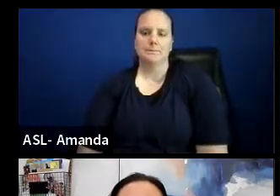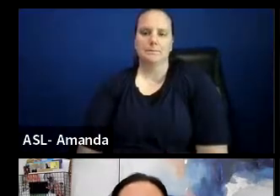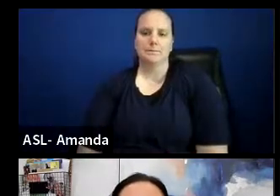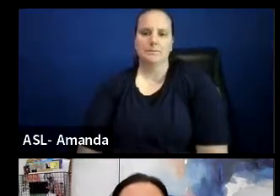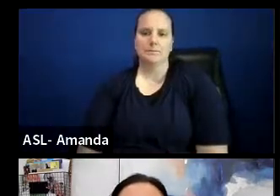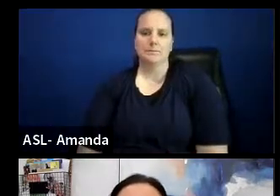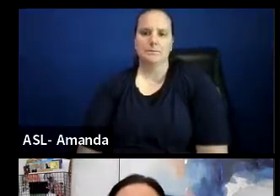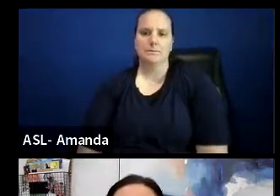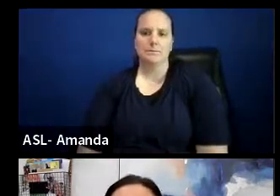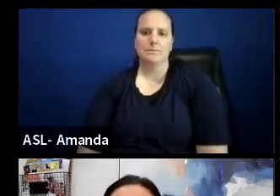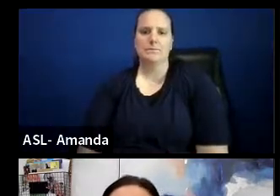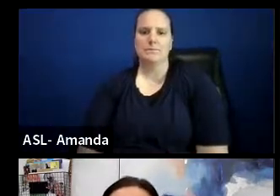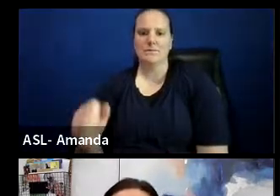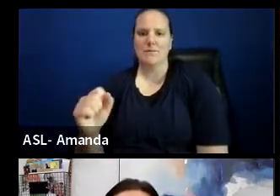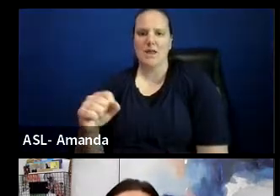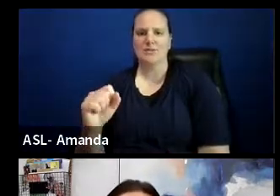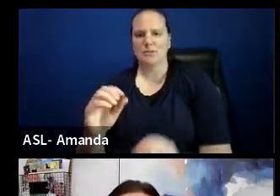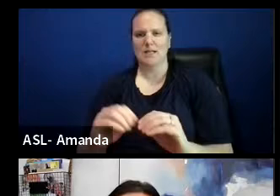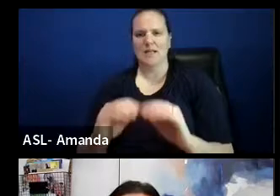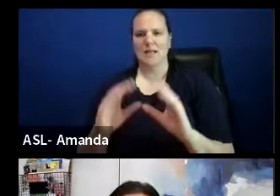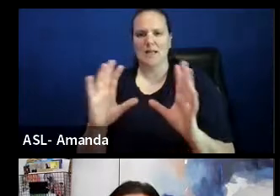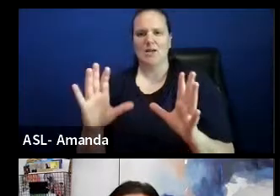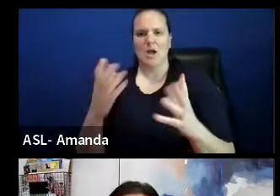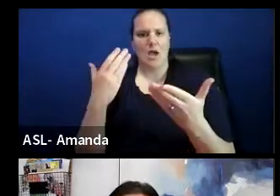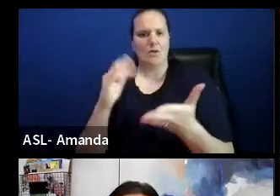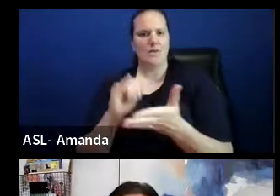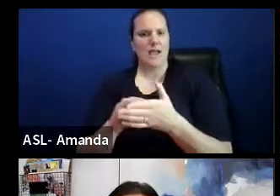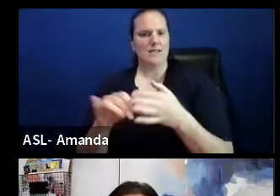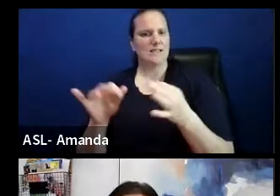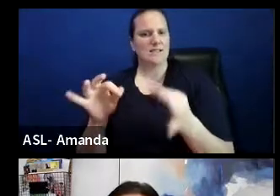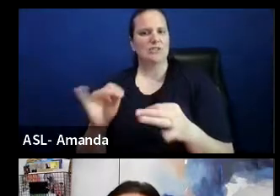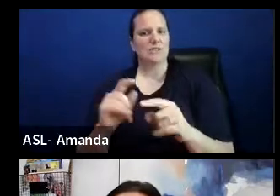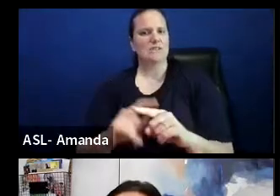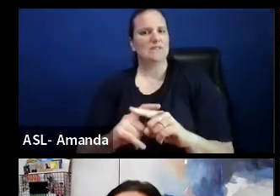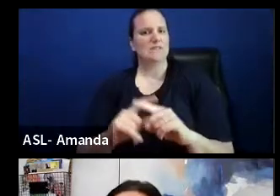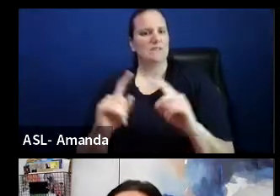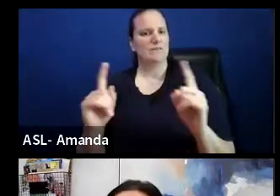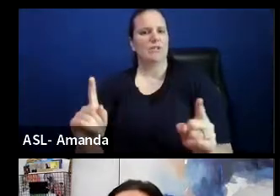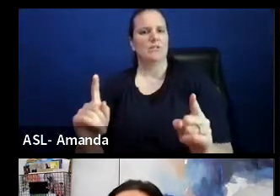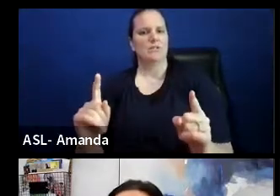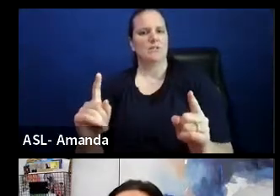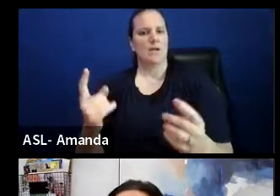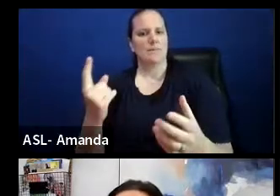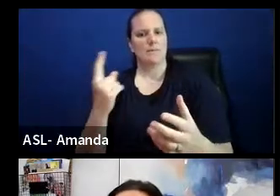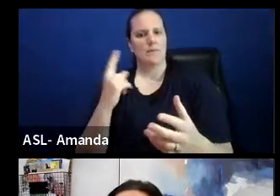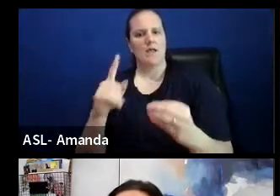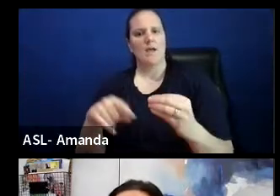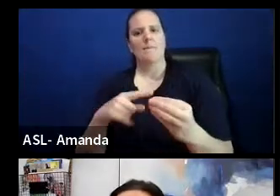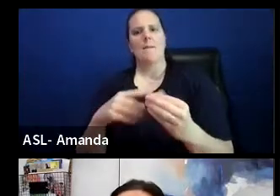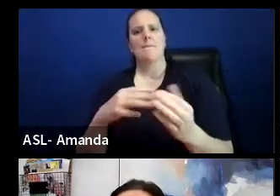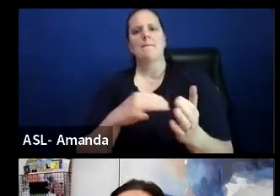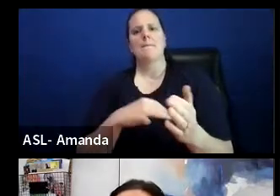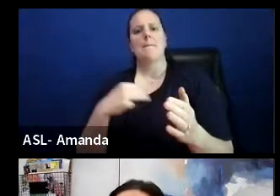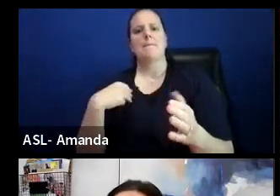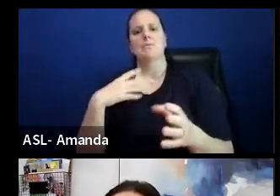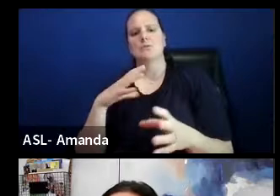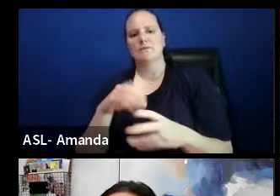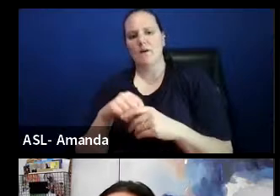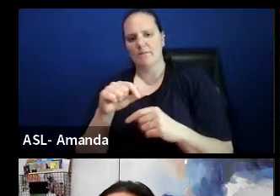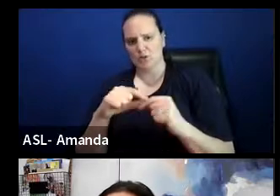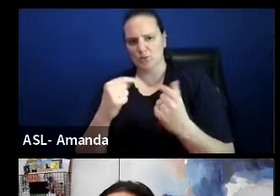Yeah, and just to be clear, I don't know that the decisions would be any different. I'm just thinking of the members who've been part of this group